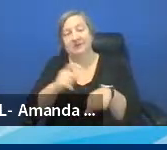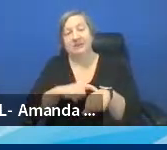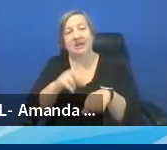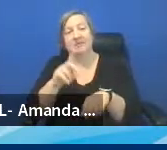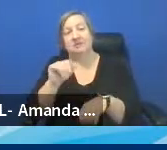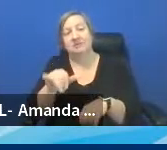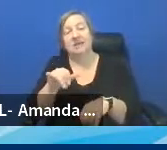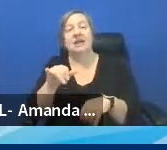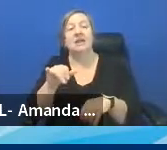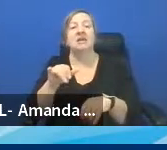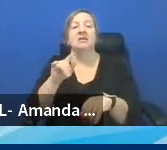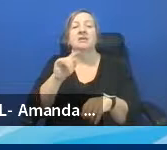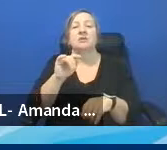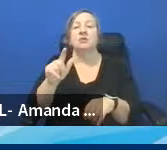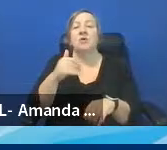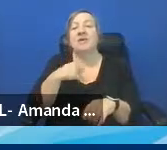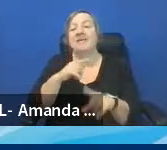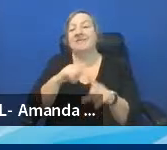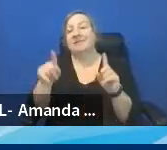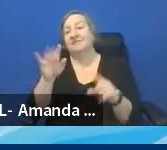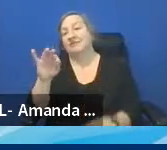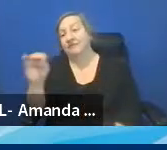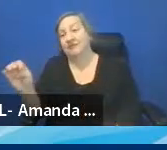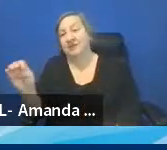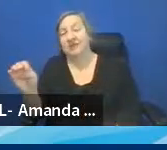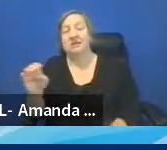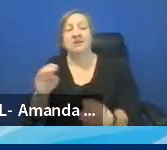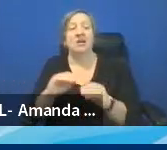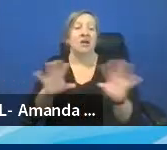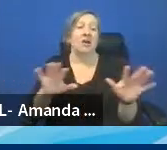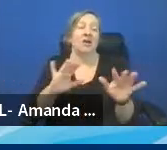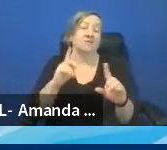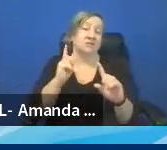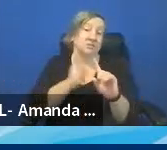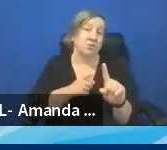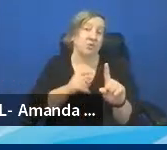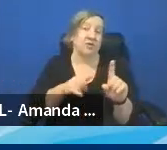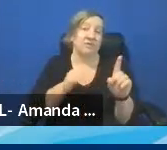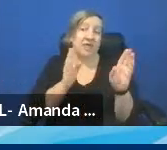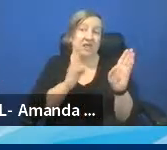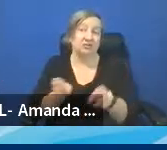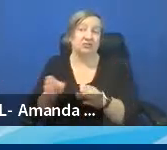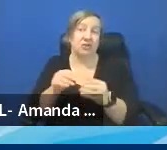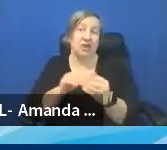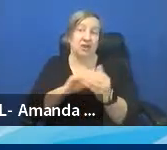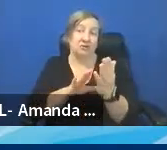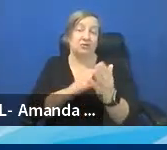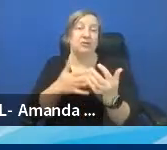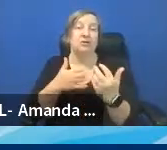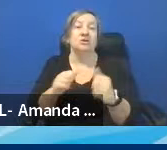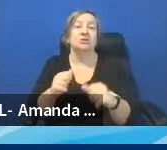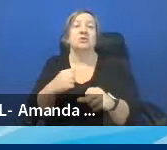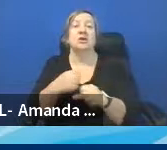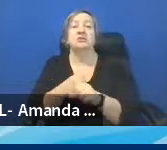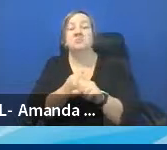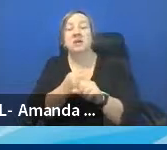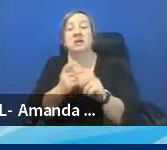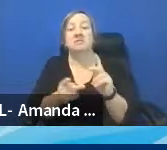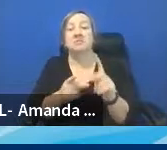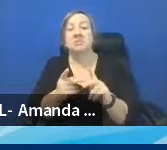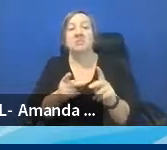different fees, and that obviously the premise behind that strategy is to try to induce some people to